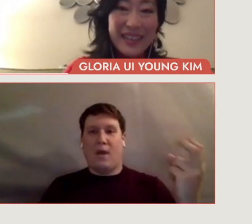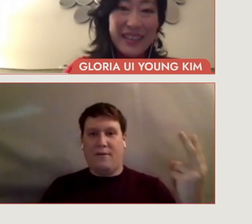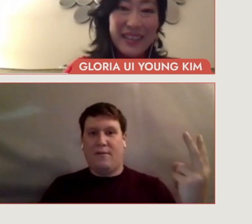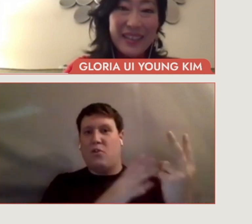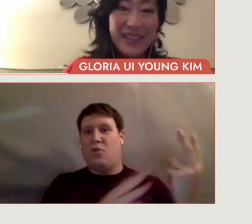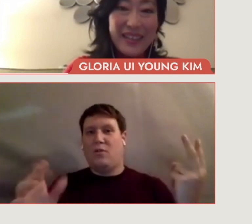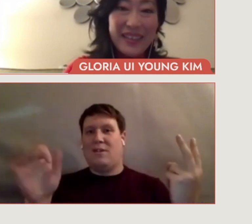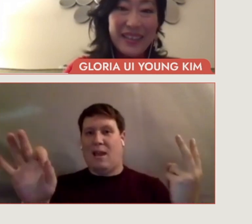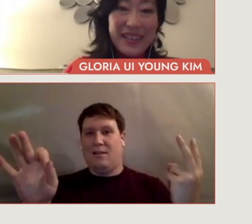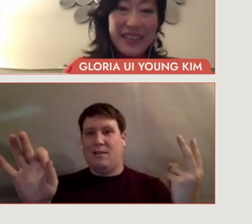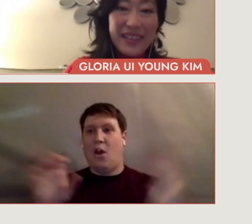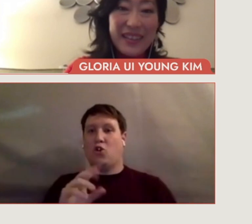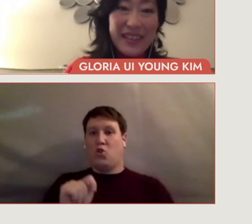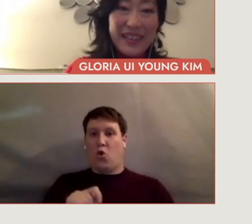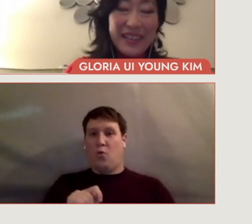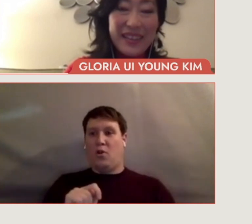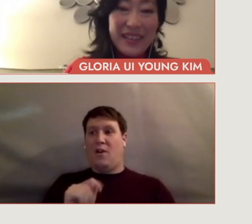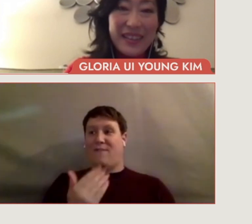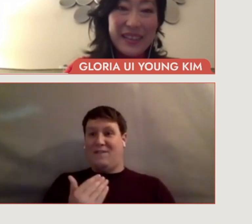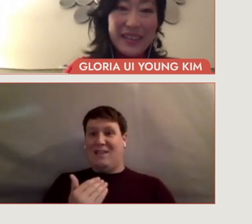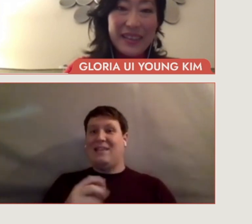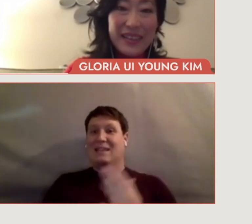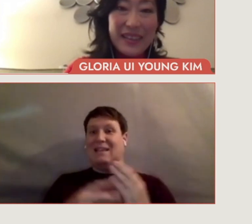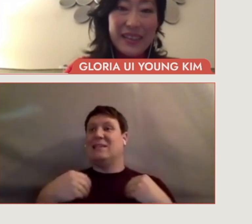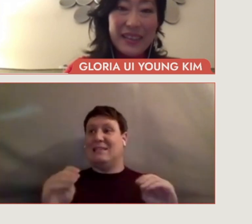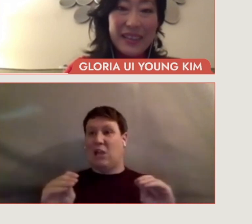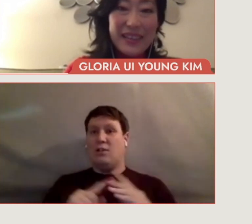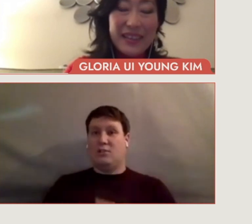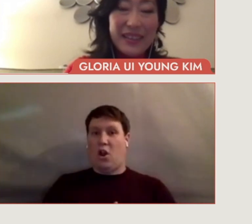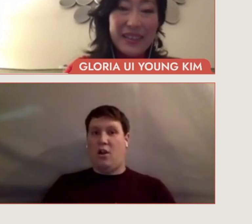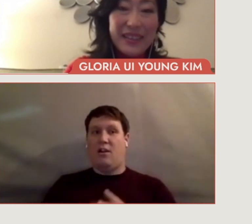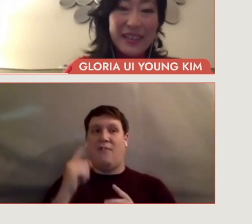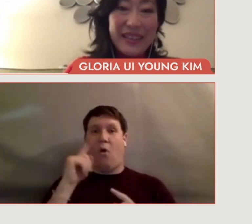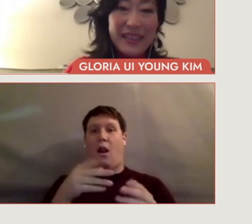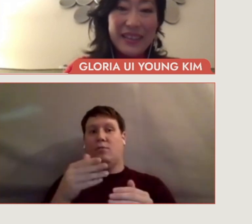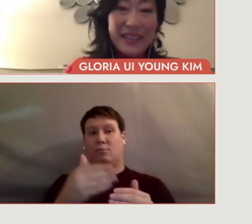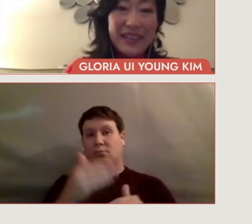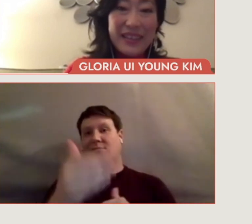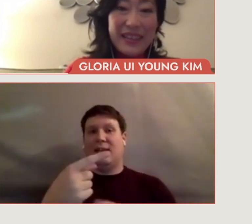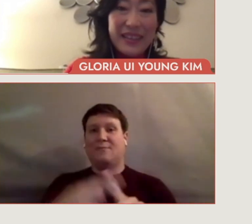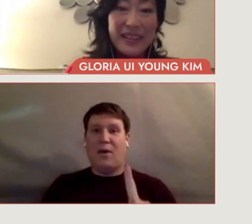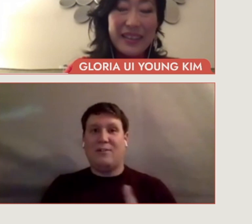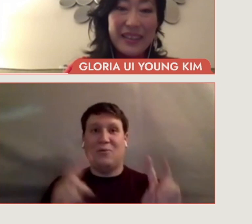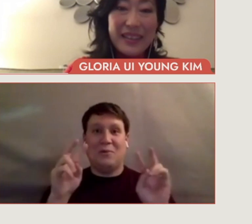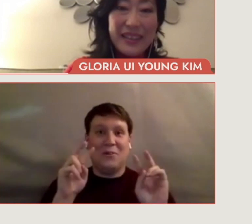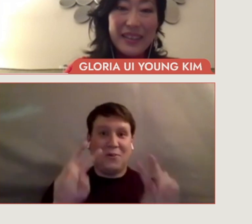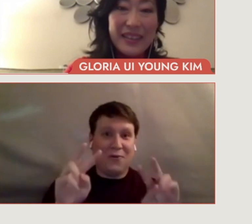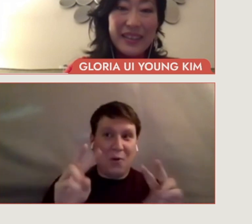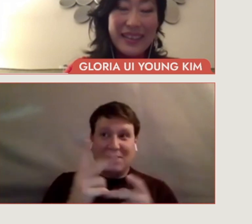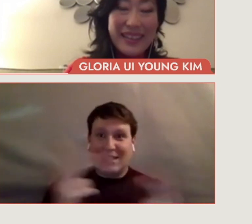sale October 15th this week. So we hope to see you all in November, and please follow the film.